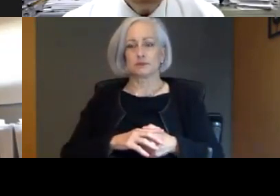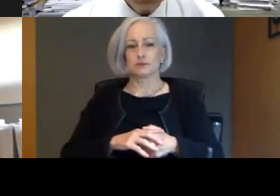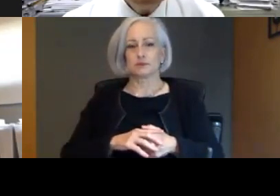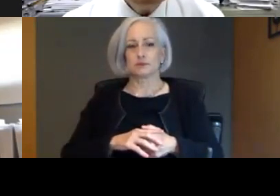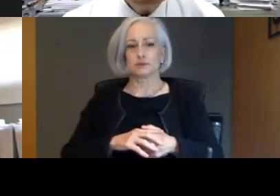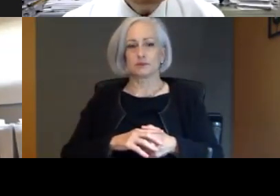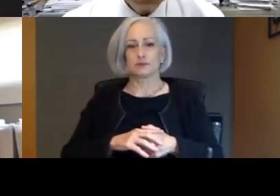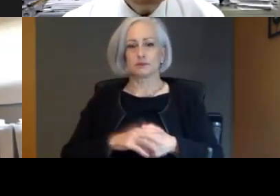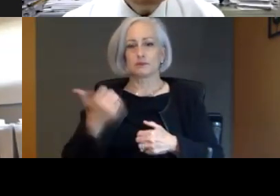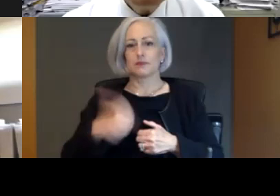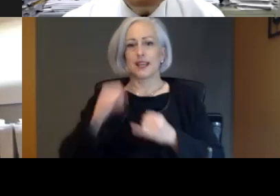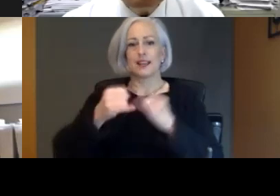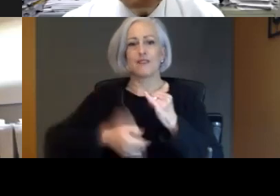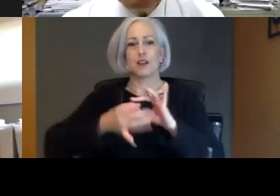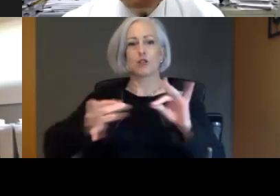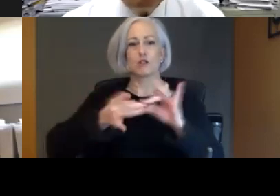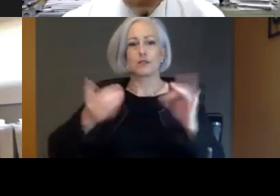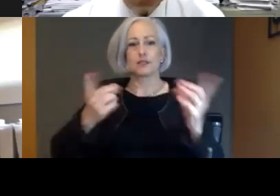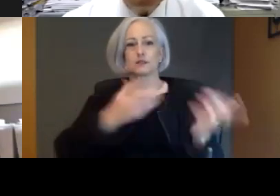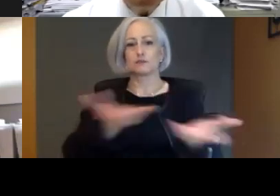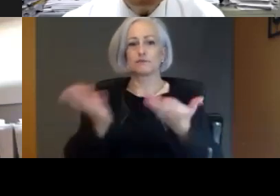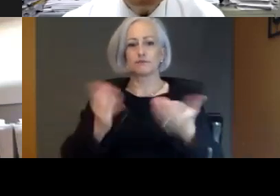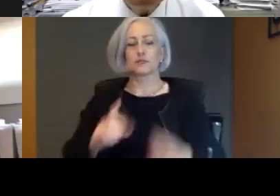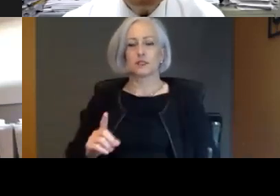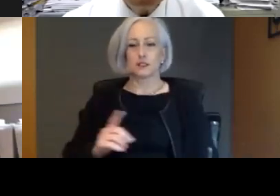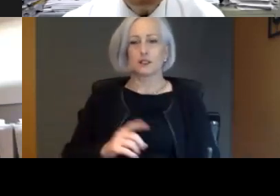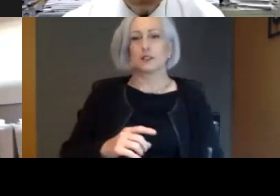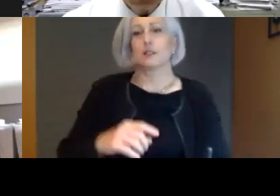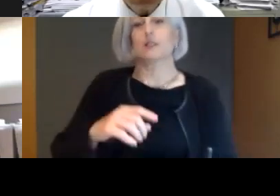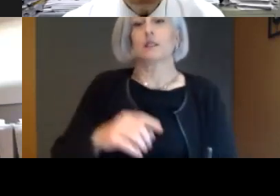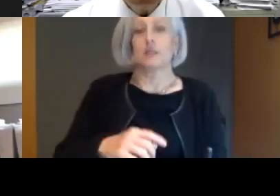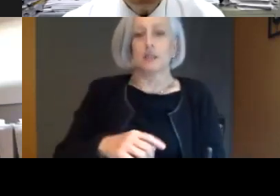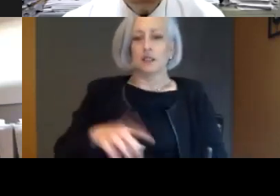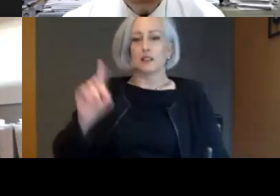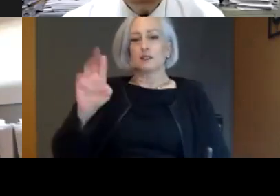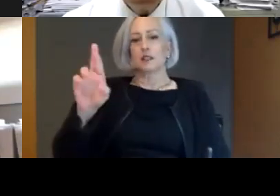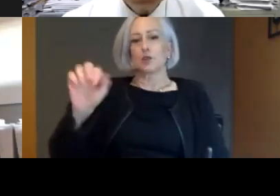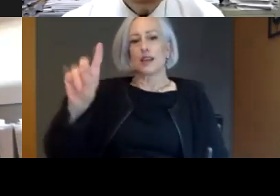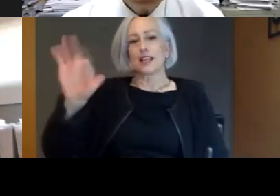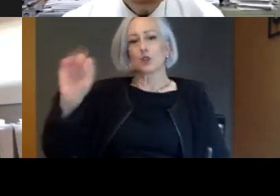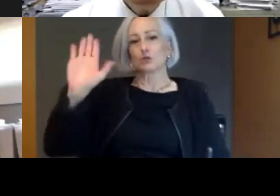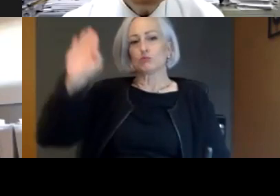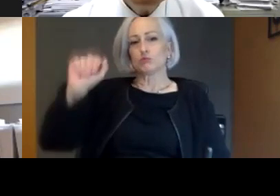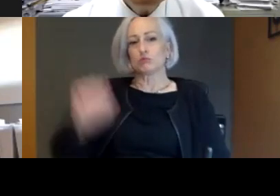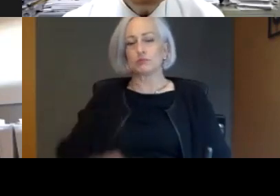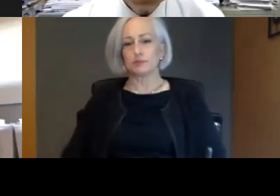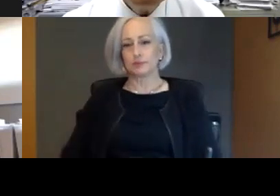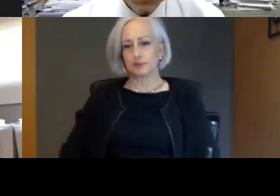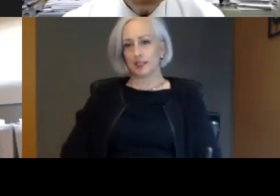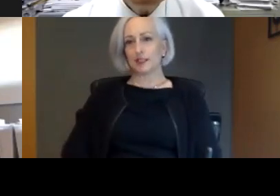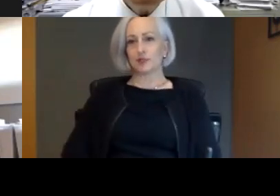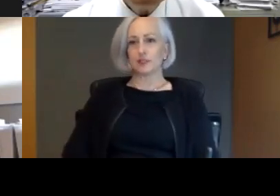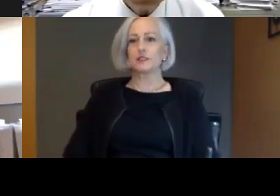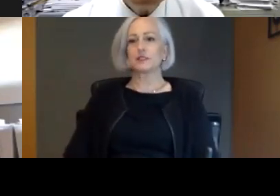Do we have any final comments? I think Dr. Adu had his hand up earlier as well.